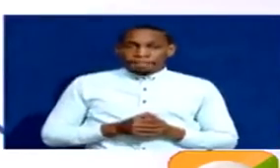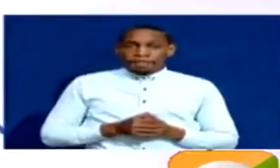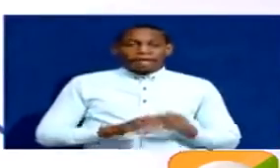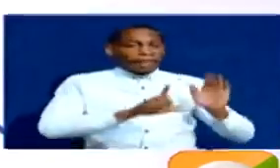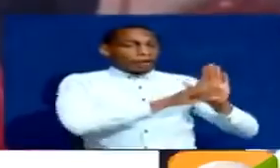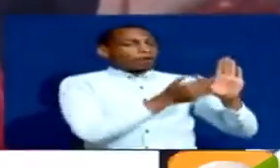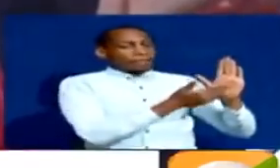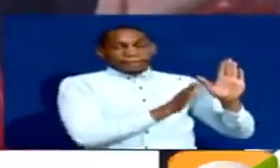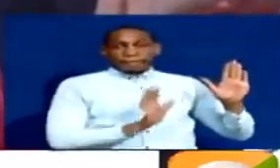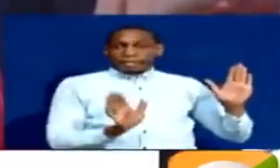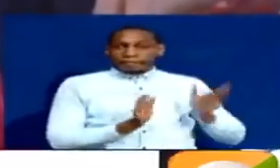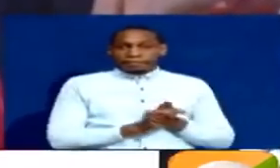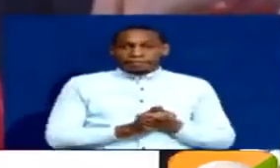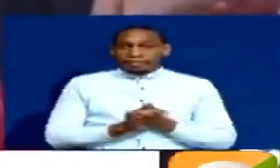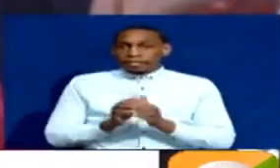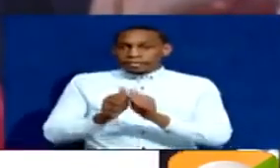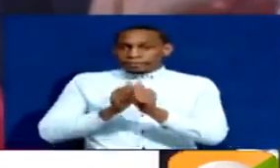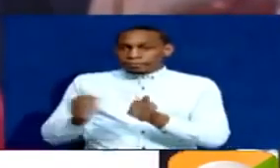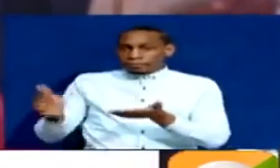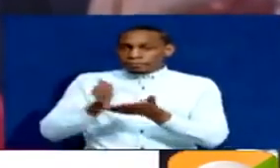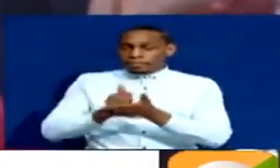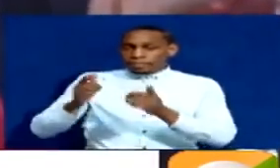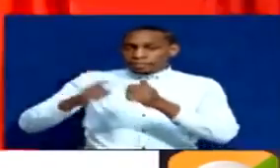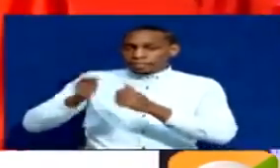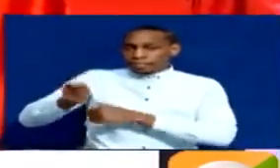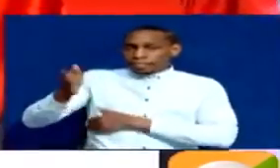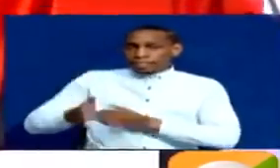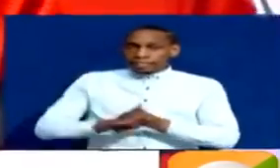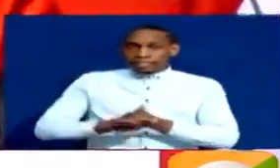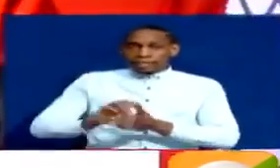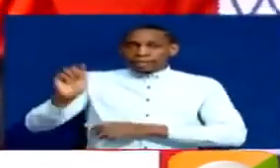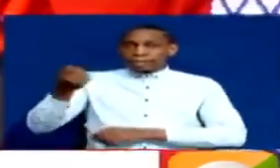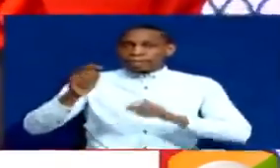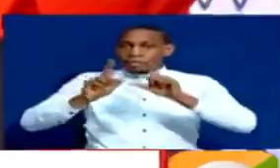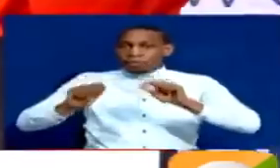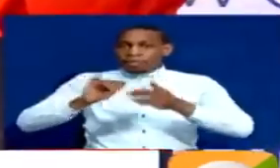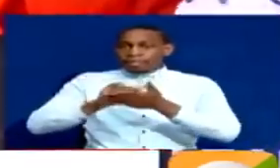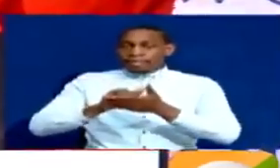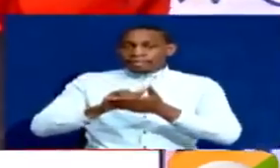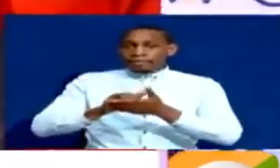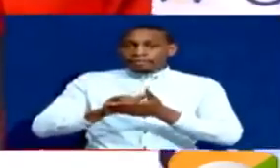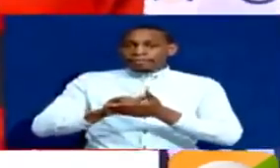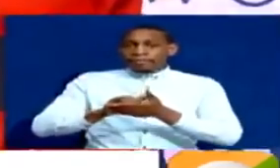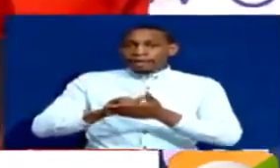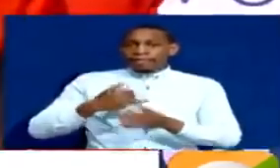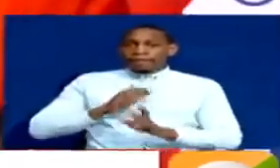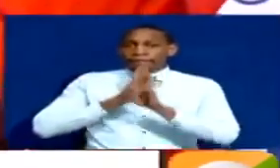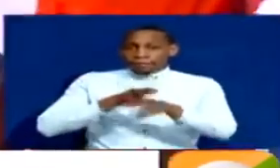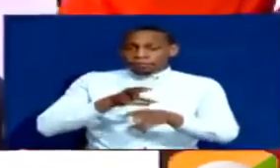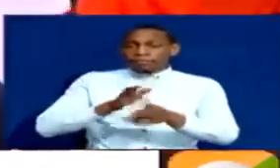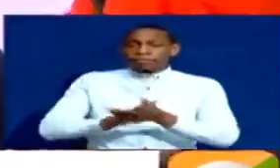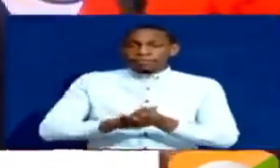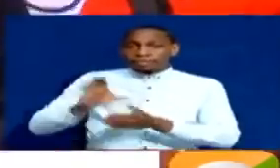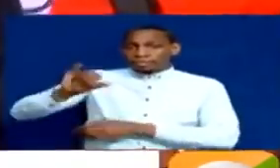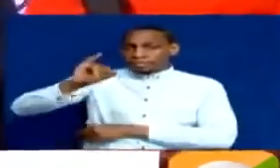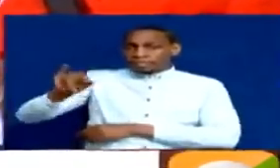That is the law. In rejecting the promotion of the 6 judges, the president claimed to be in possession of adverse intelligence reports. The